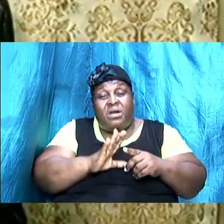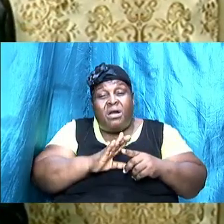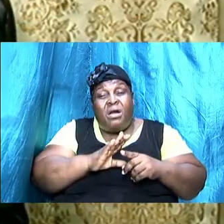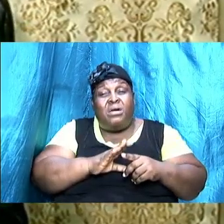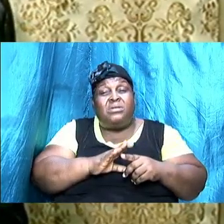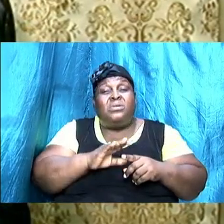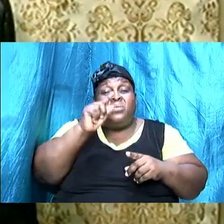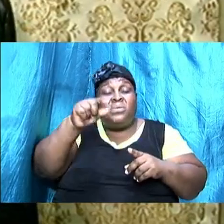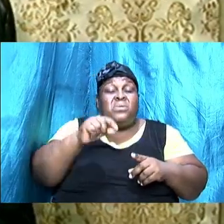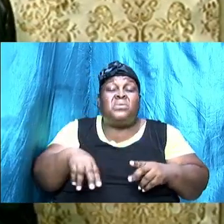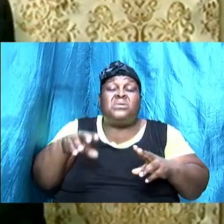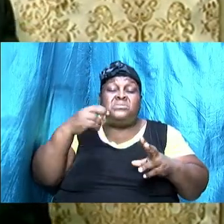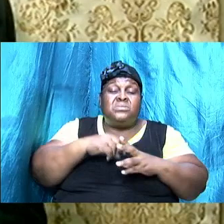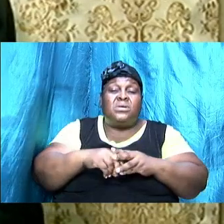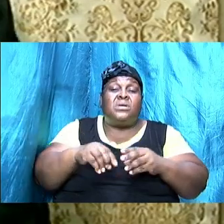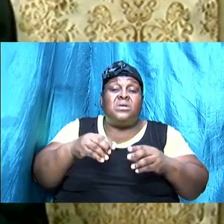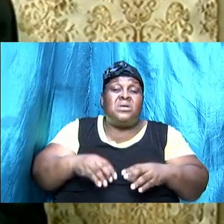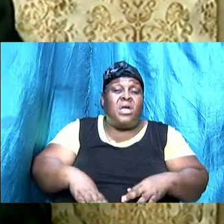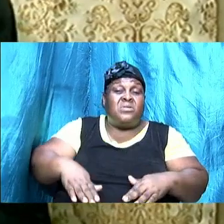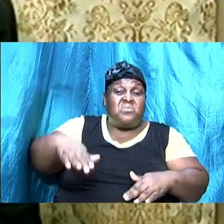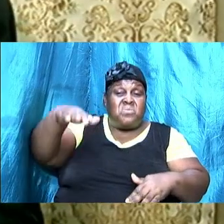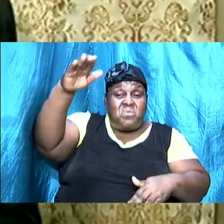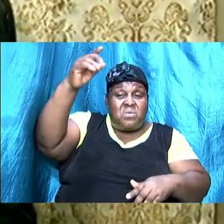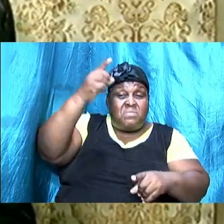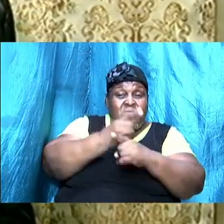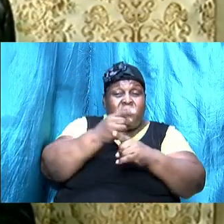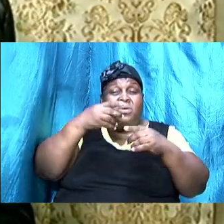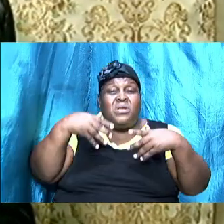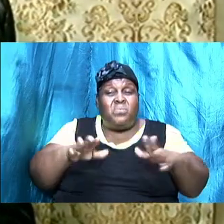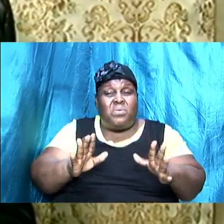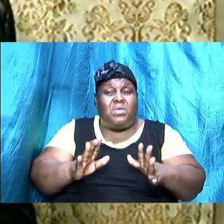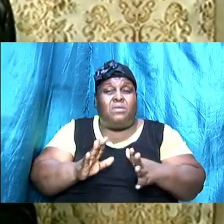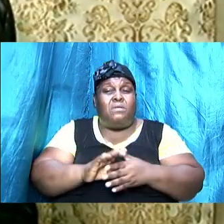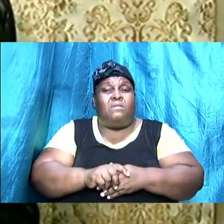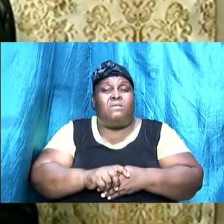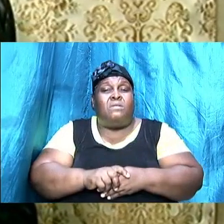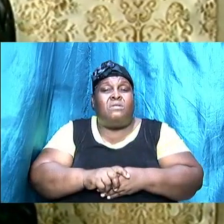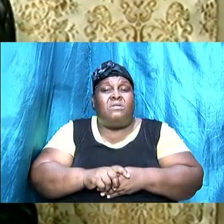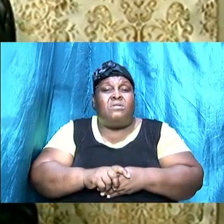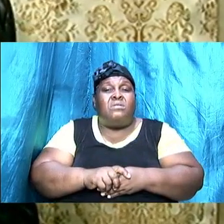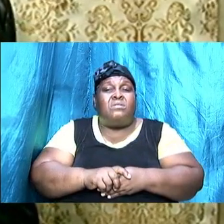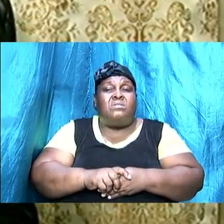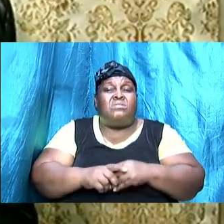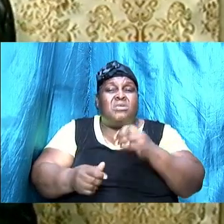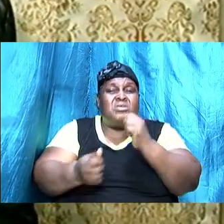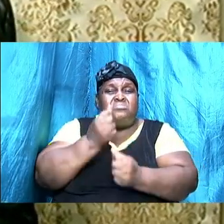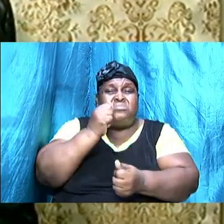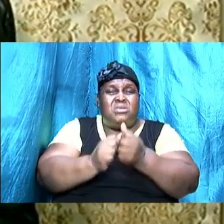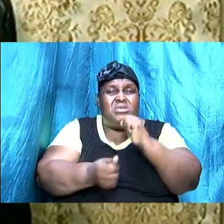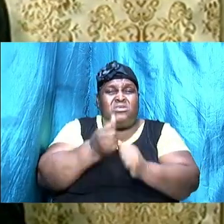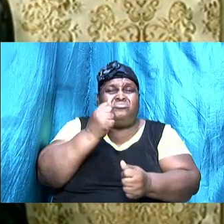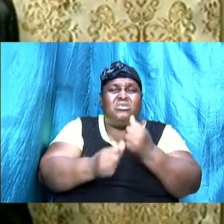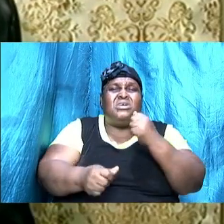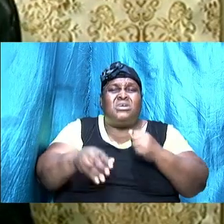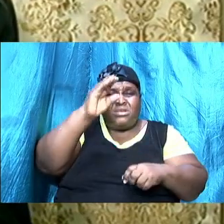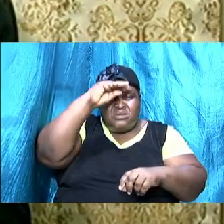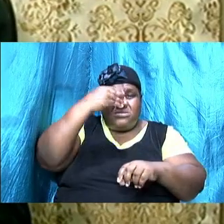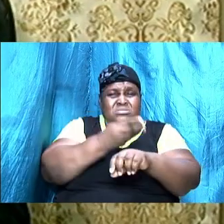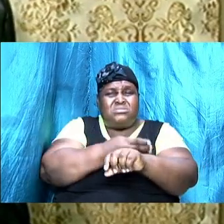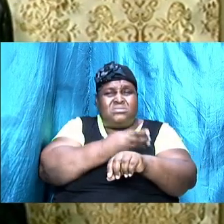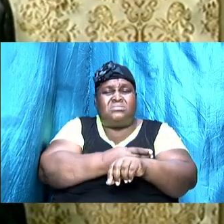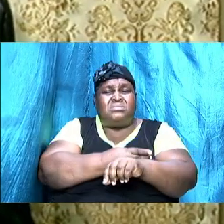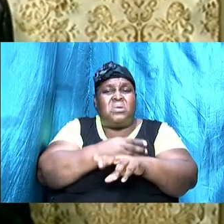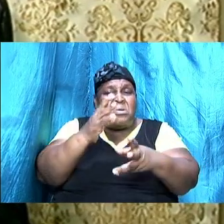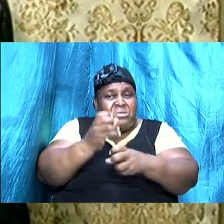bring him up in the right way. Bring him up in what right way? You're damaging him already. Oh, I'm going to take